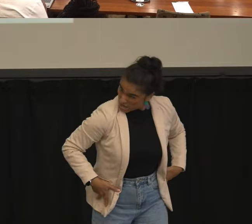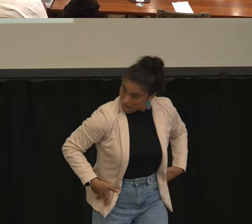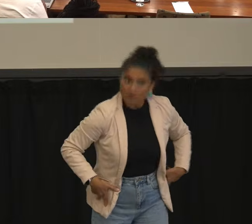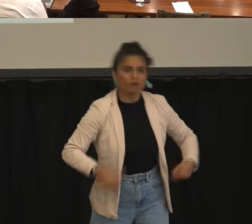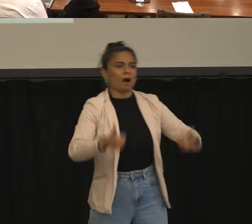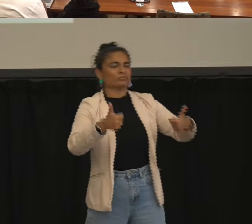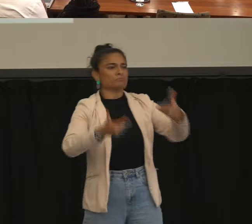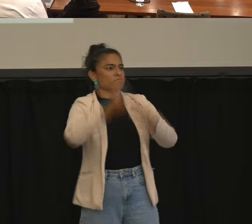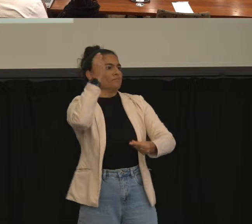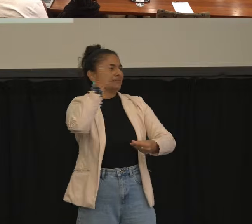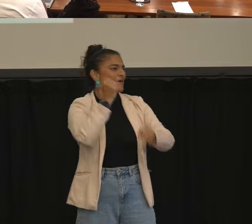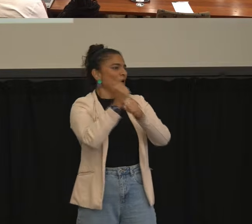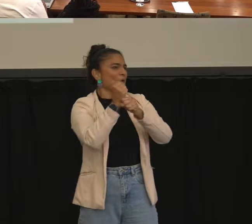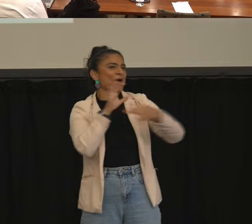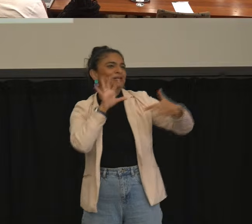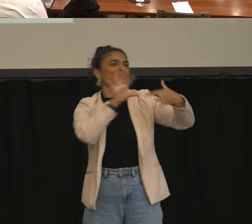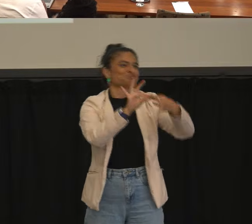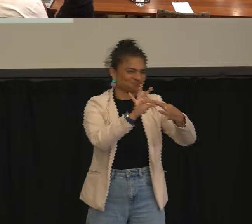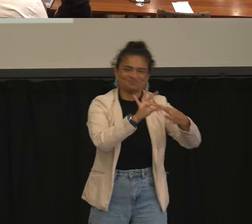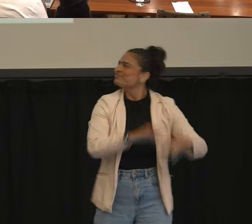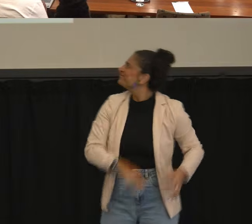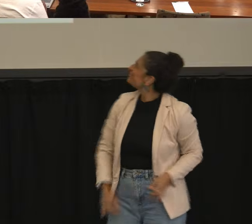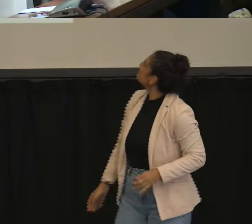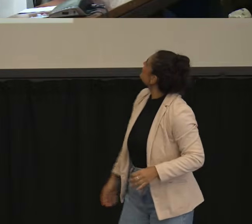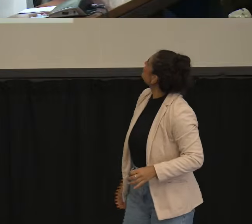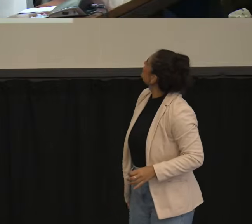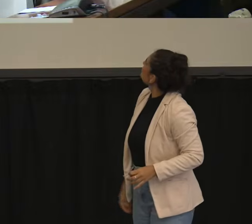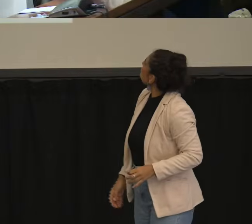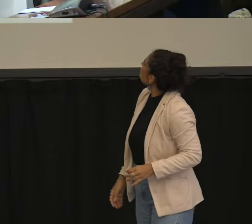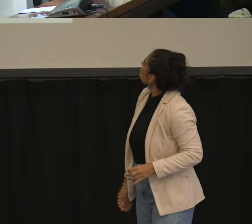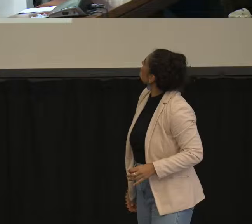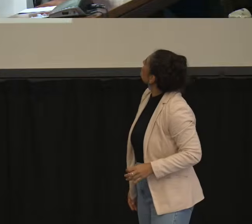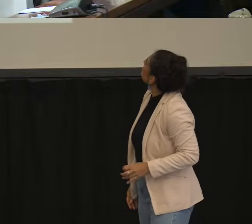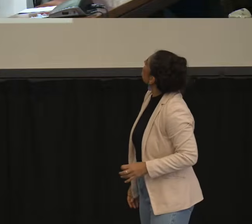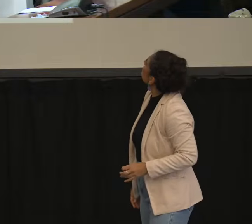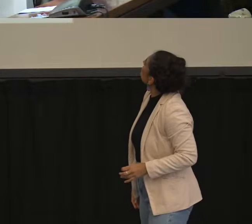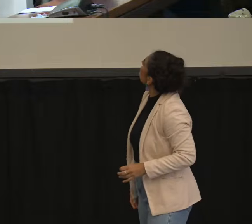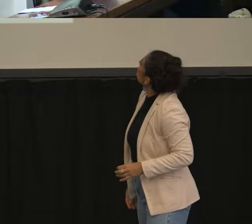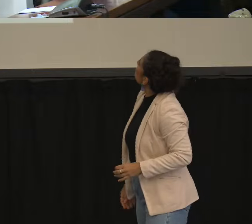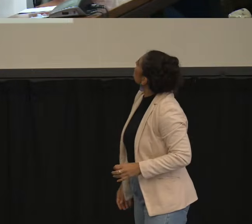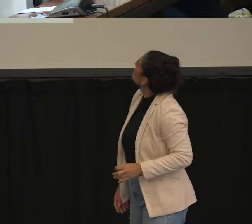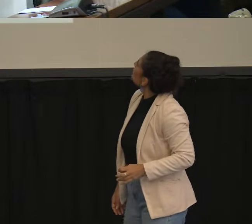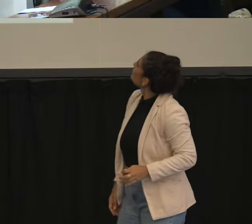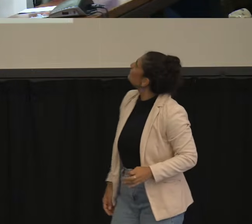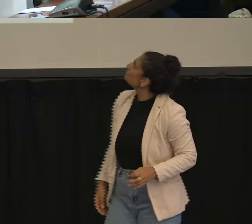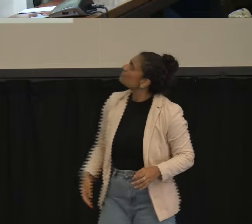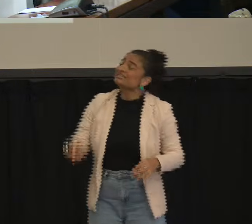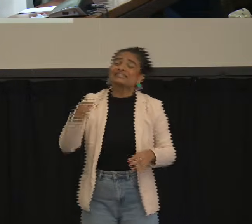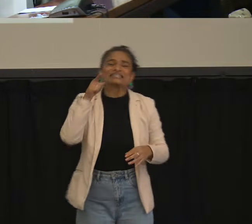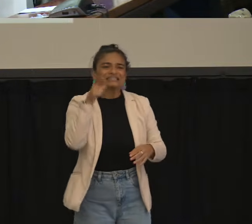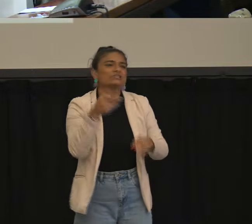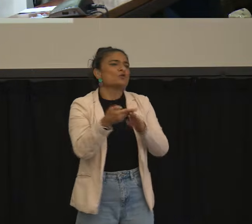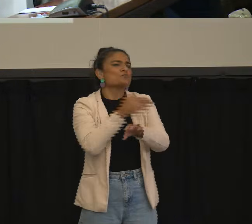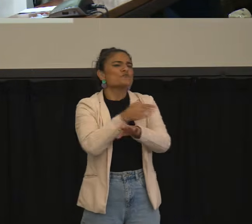deaf culture, etc. And eventually, we've built such a great working relationship.